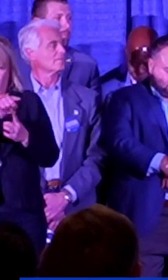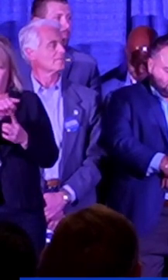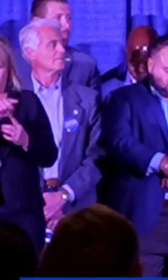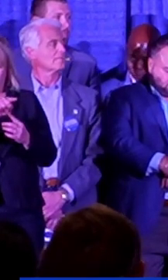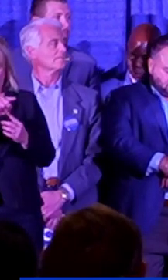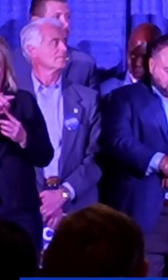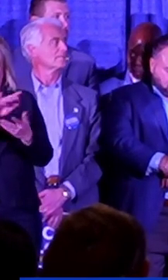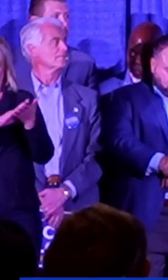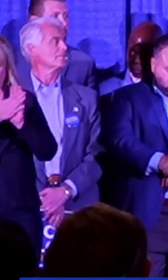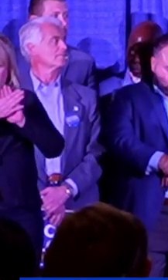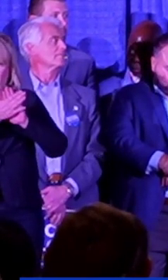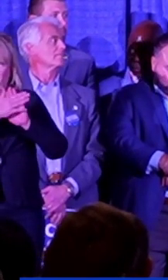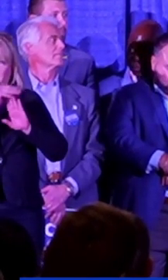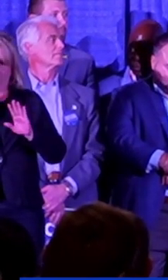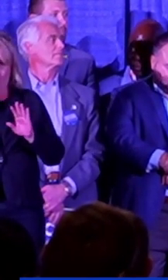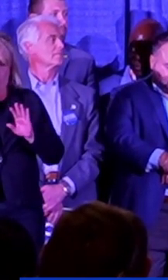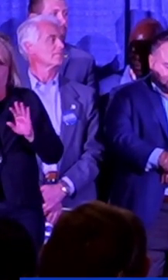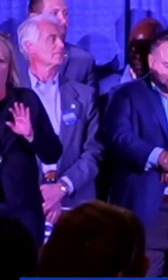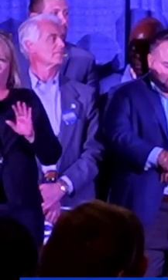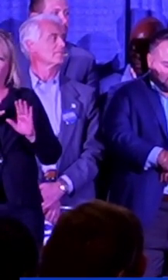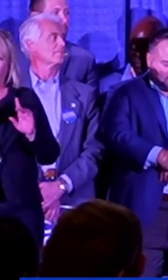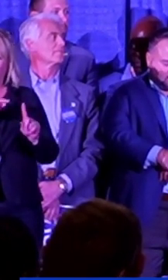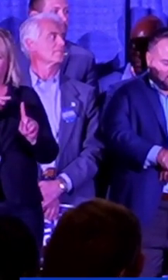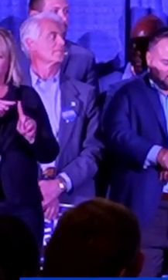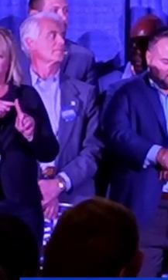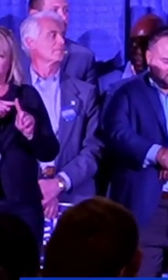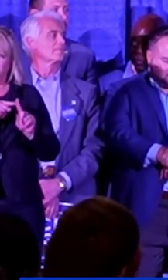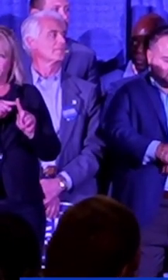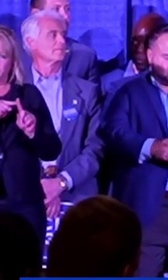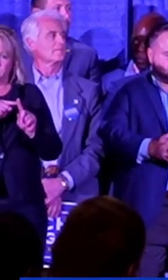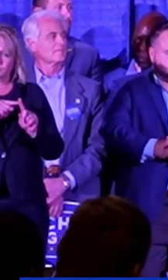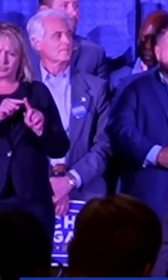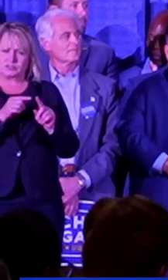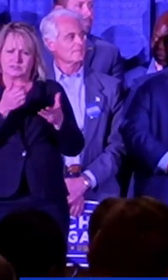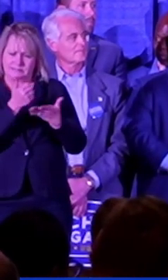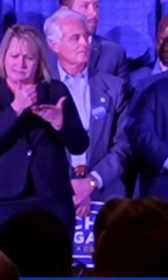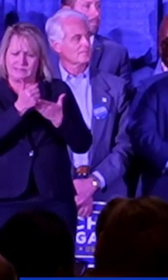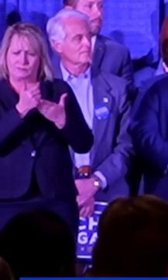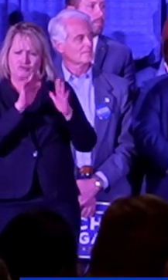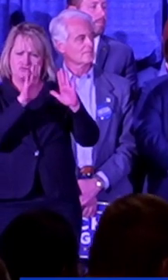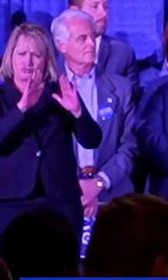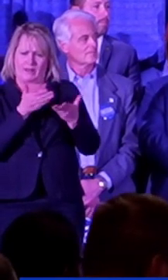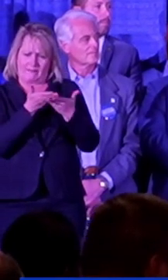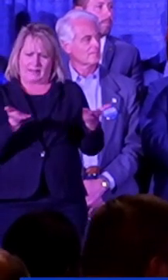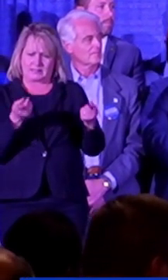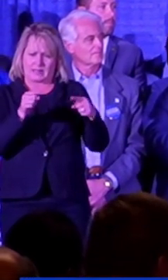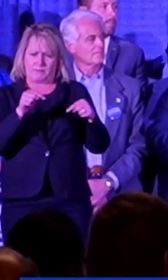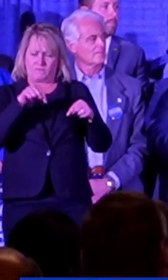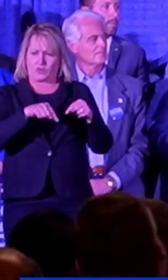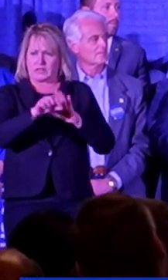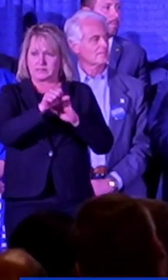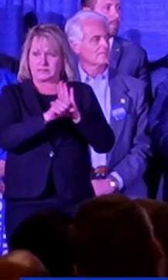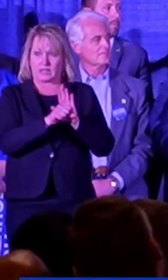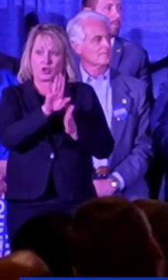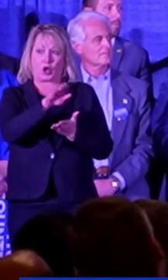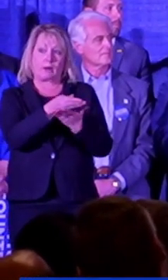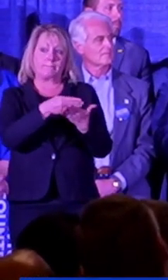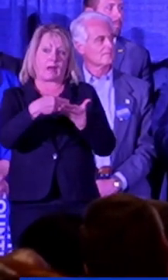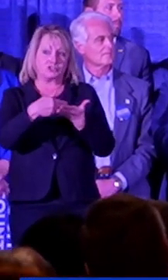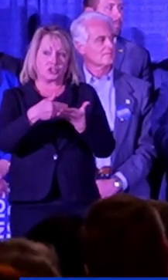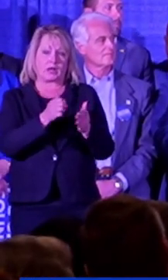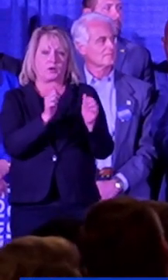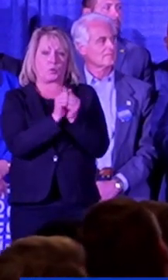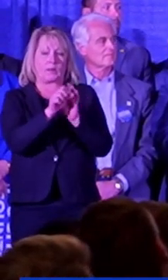been governor, she has made great things happen for our state. The budget that she passed